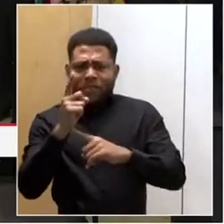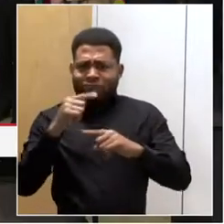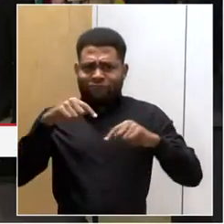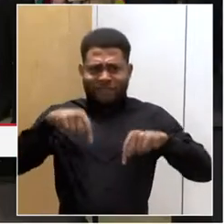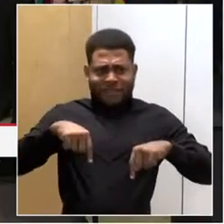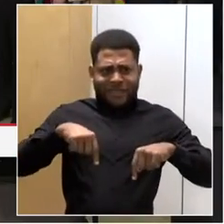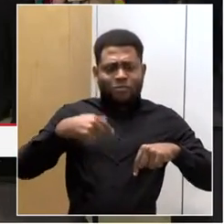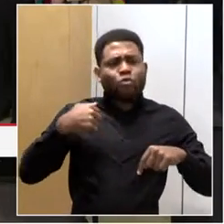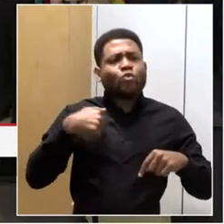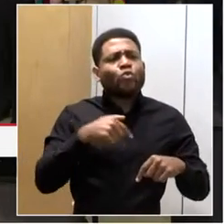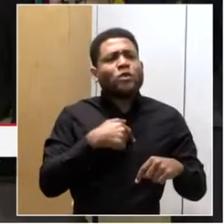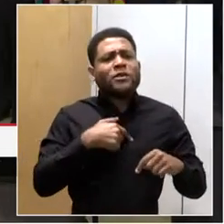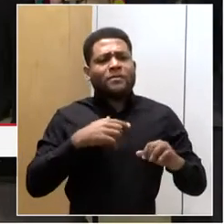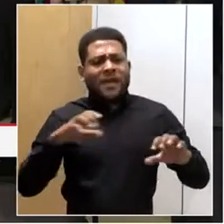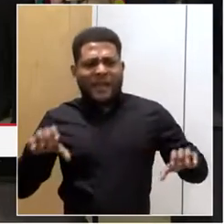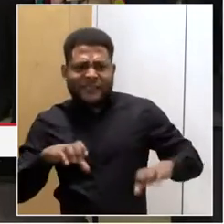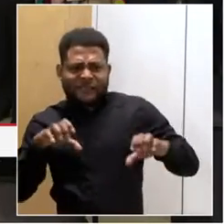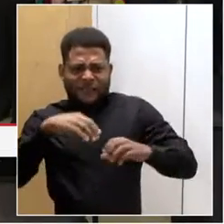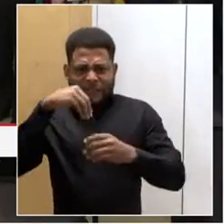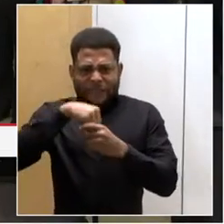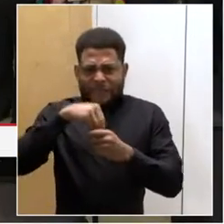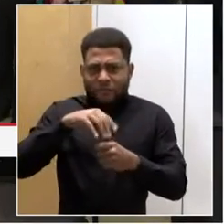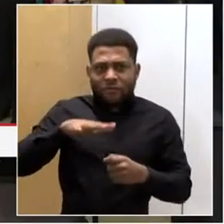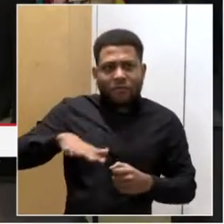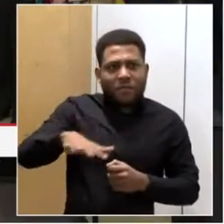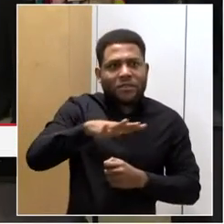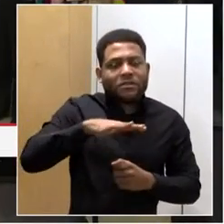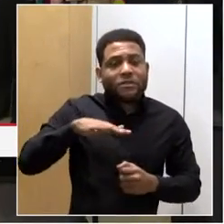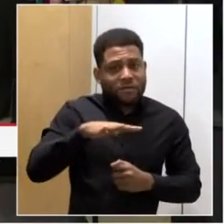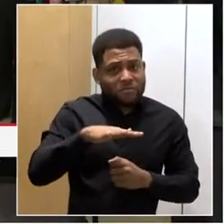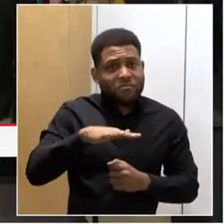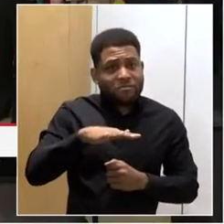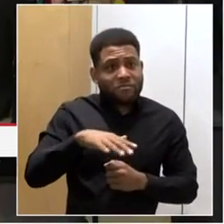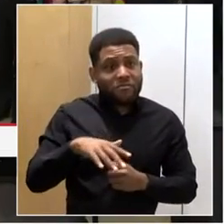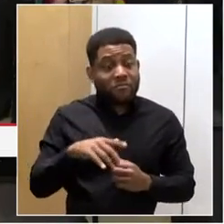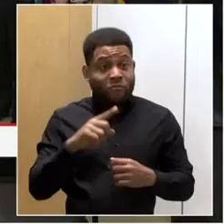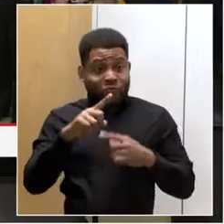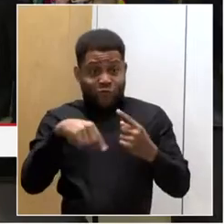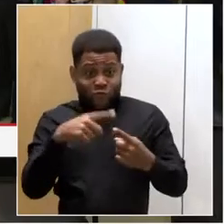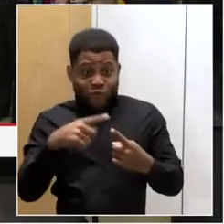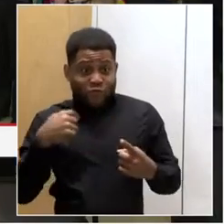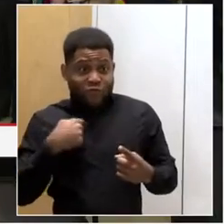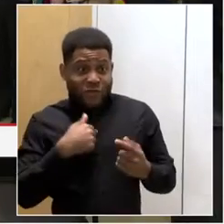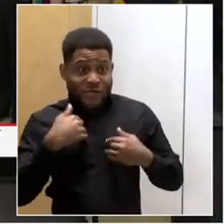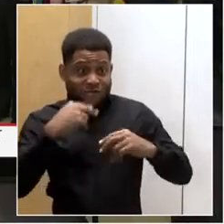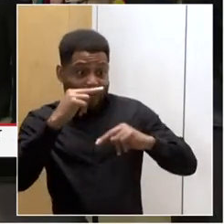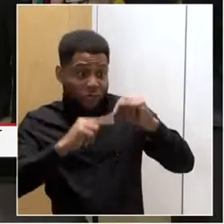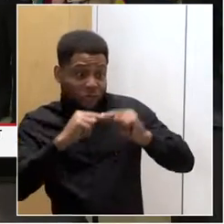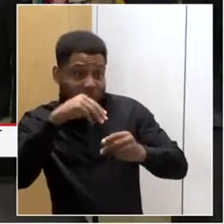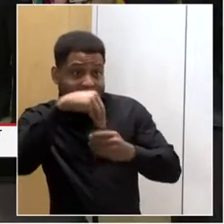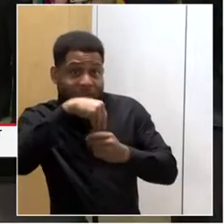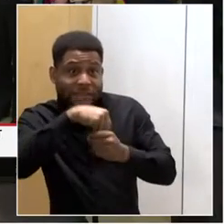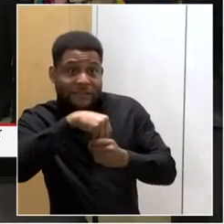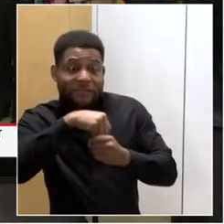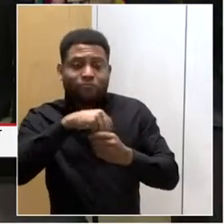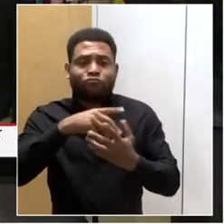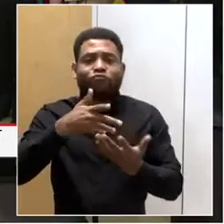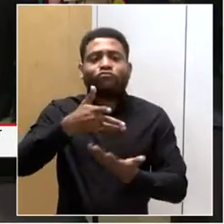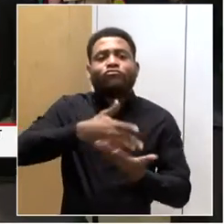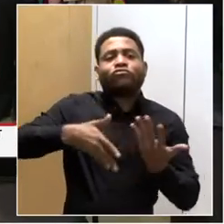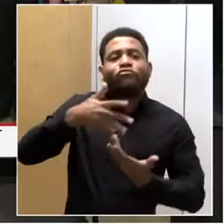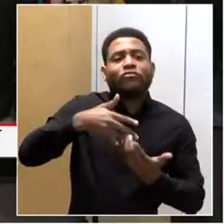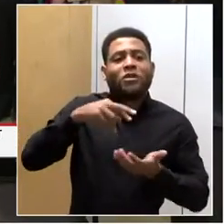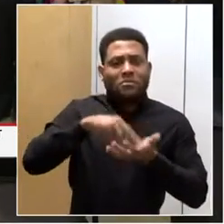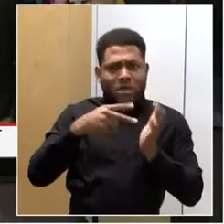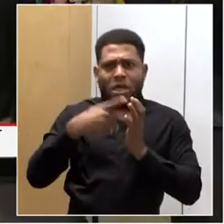interior space. When you activate interior space, you activate everything. Sidewalks, parks, the whole city. It